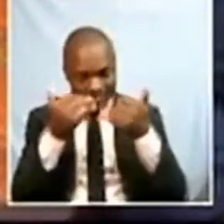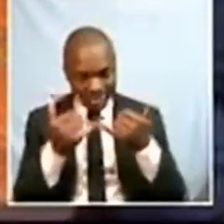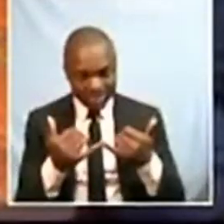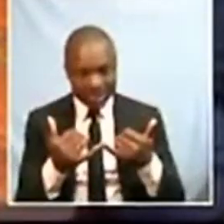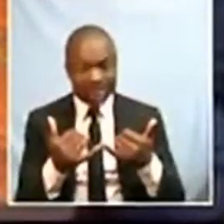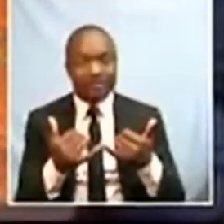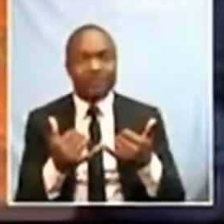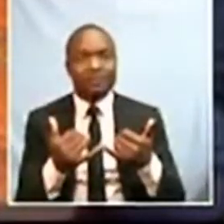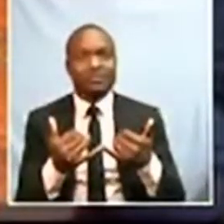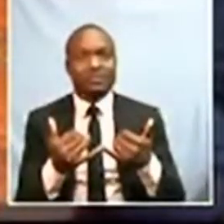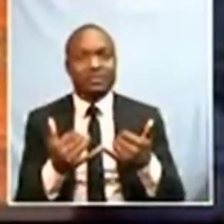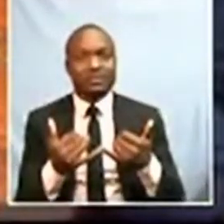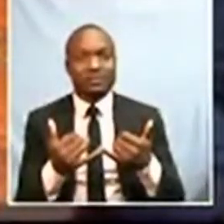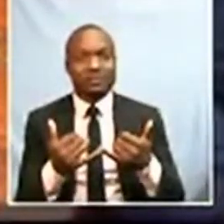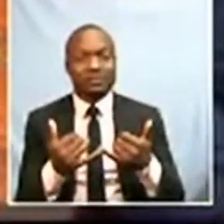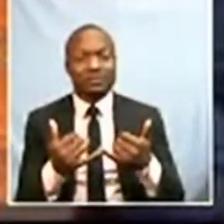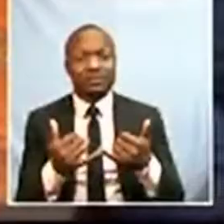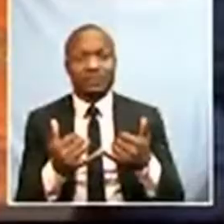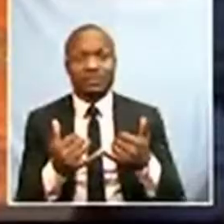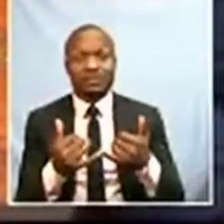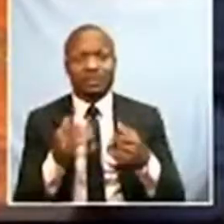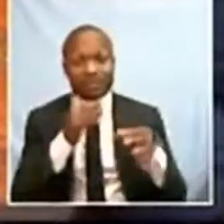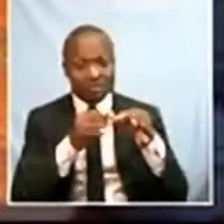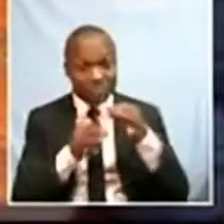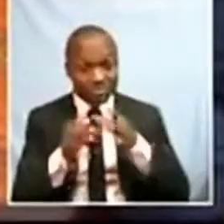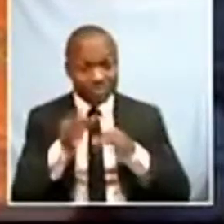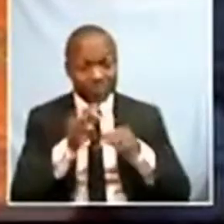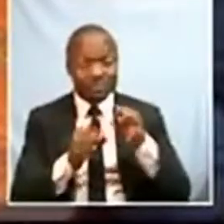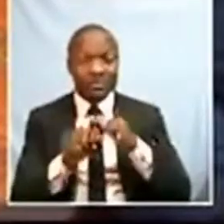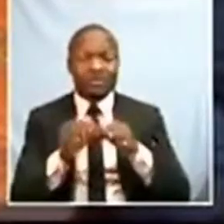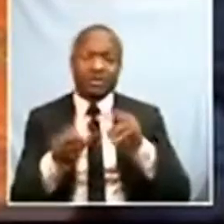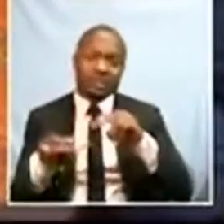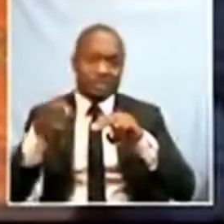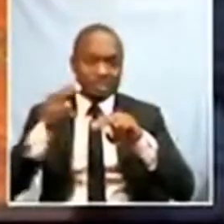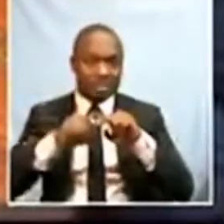on the increase the scope of work now.